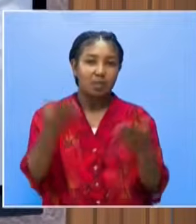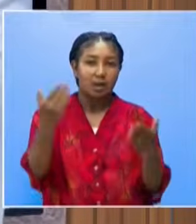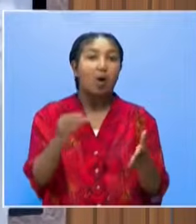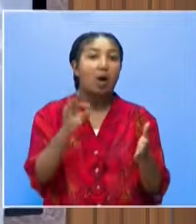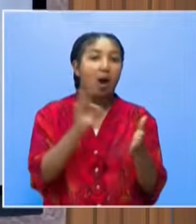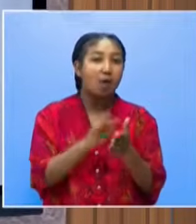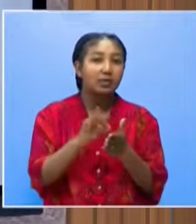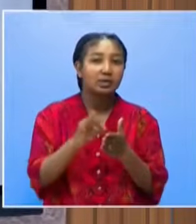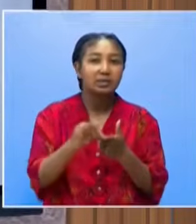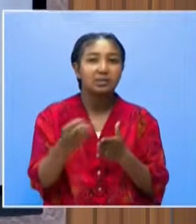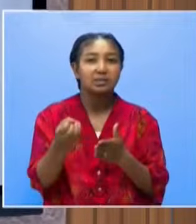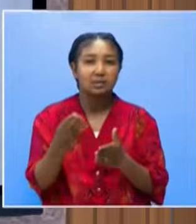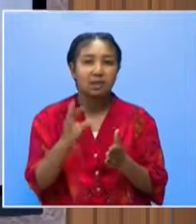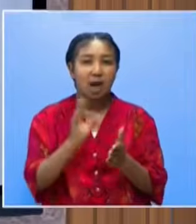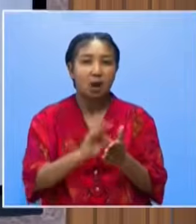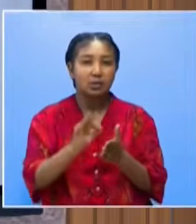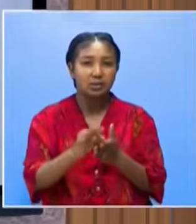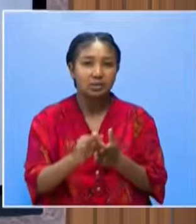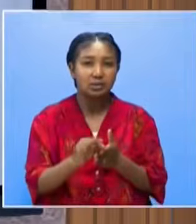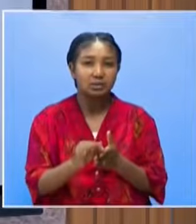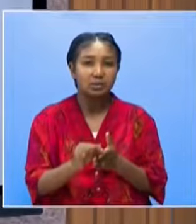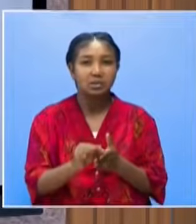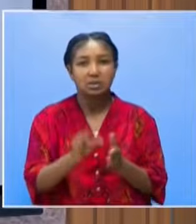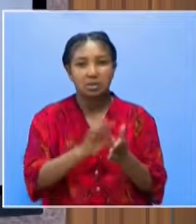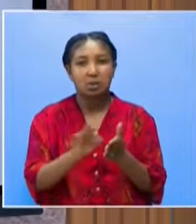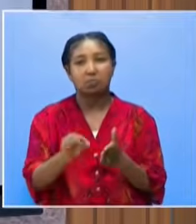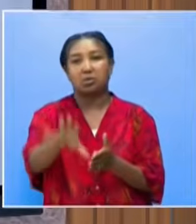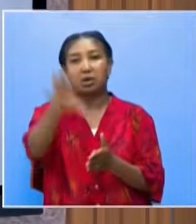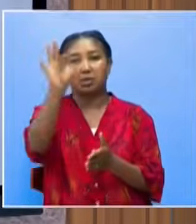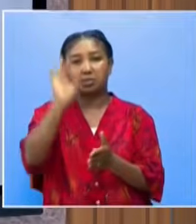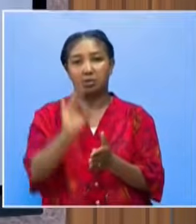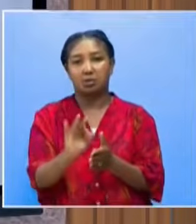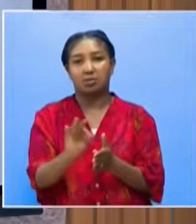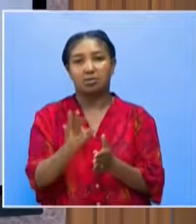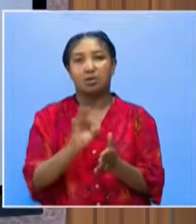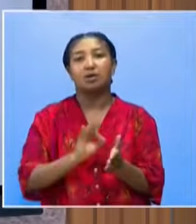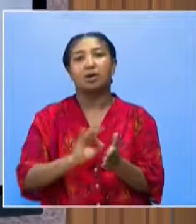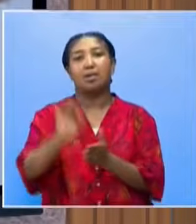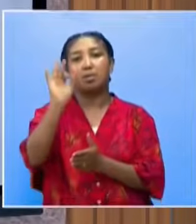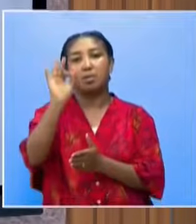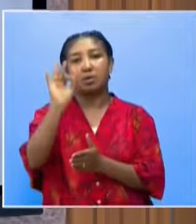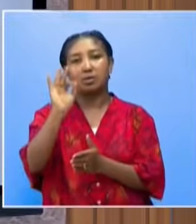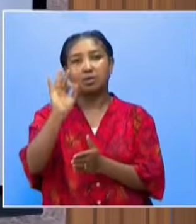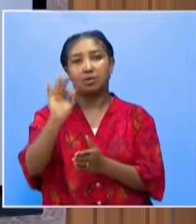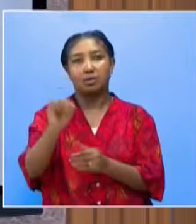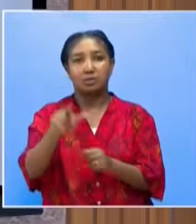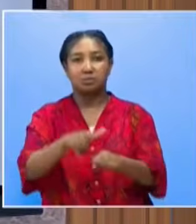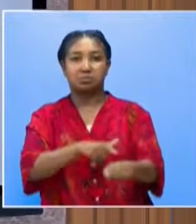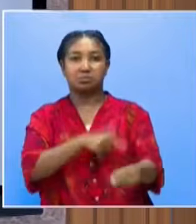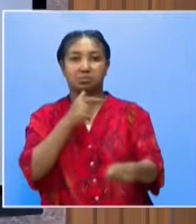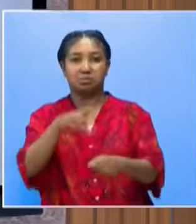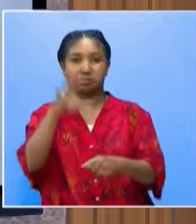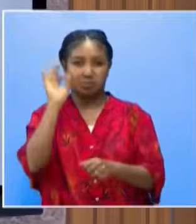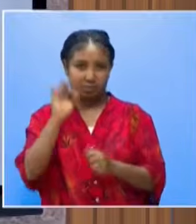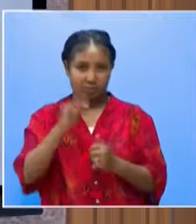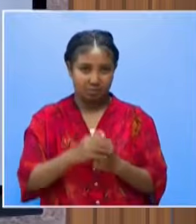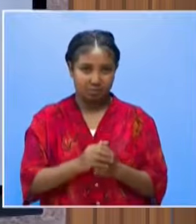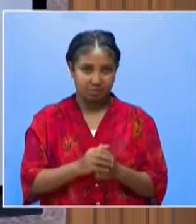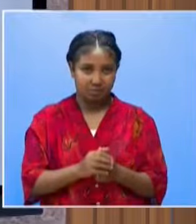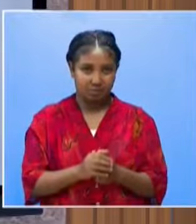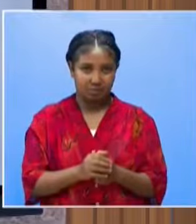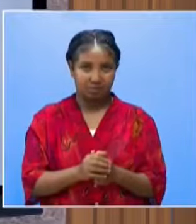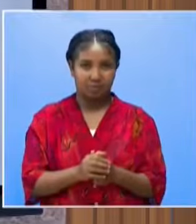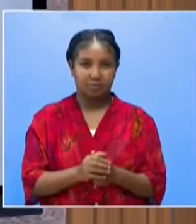When we count them, just we can get the length of the time.